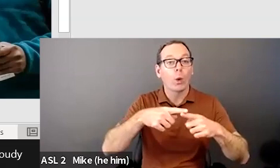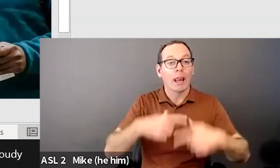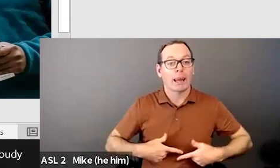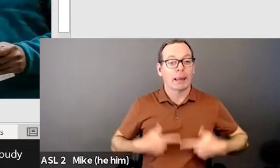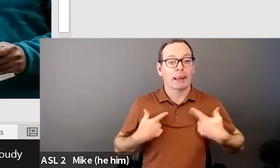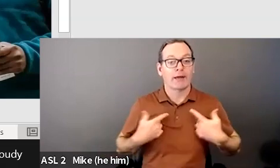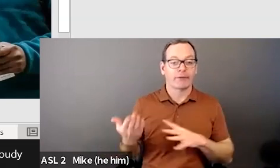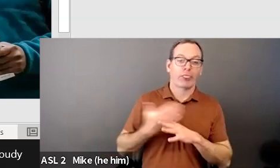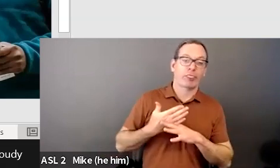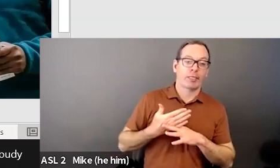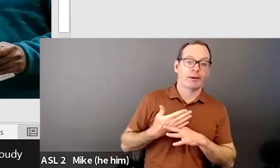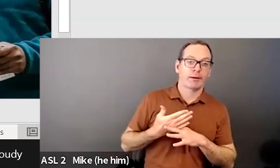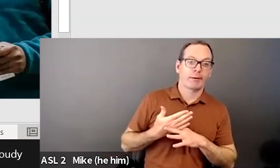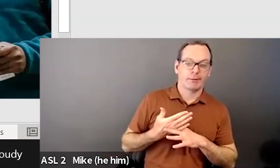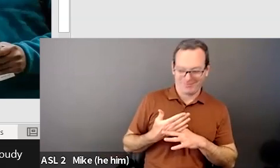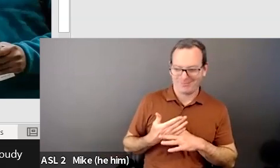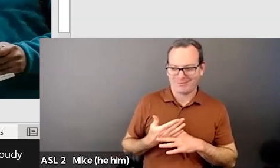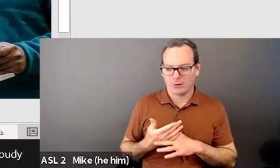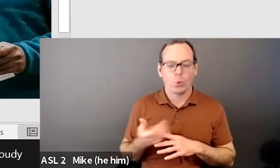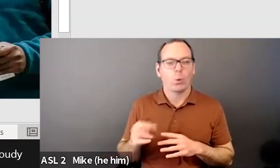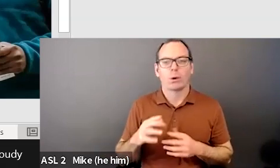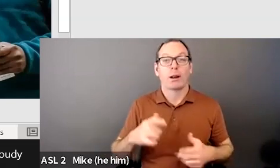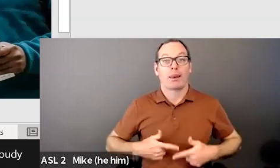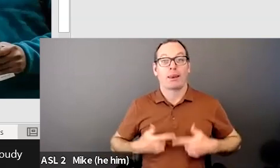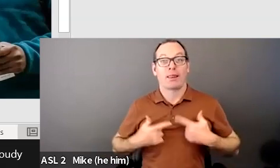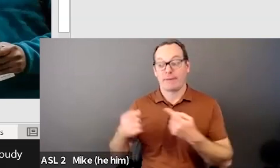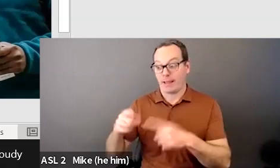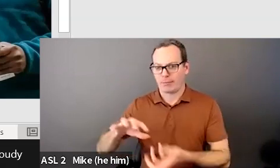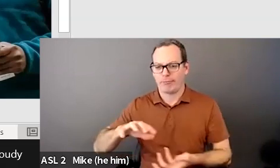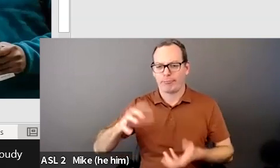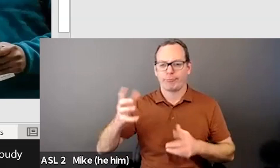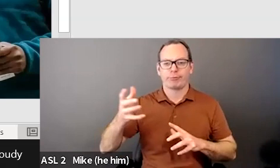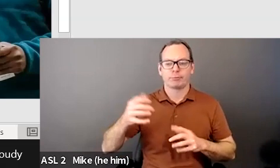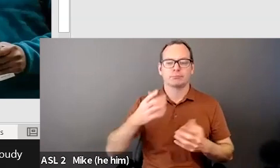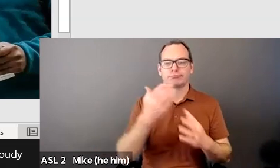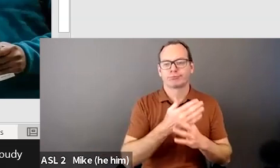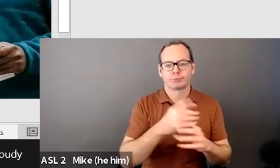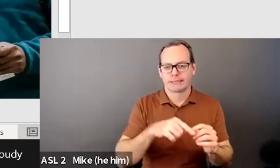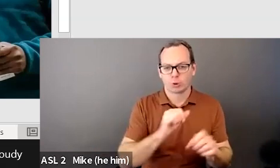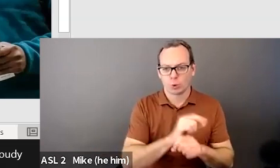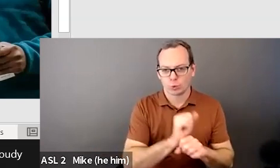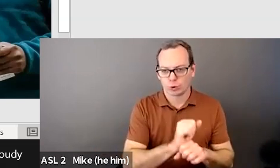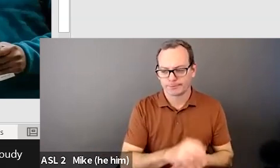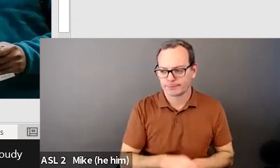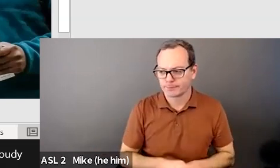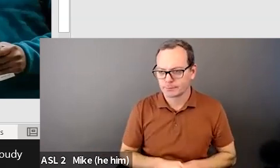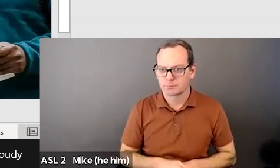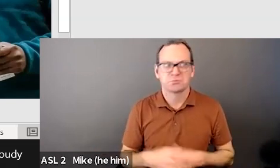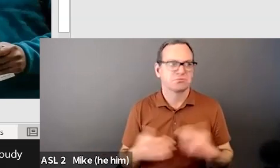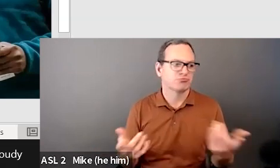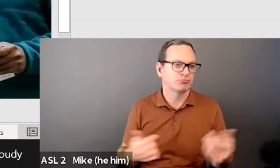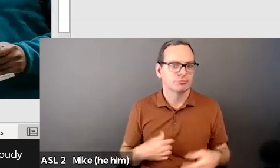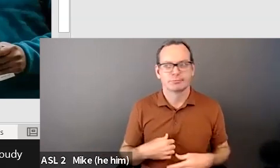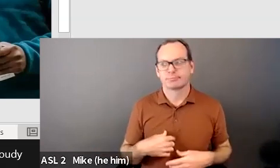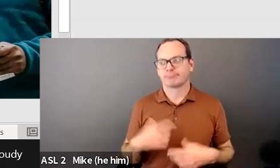health, whether that's, logistics of being able to get to work, or possibly it's that